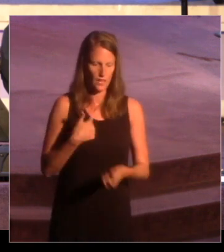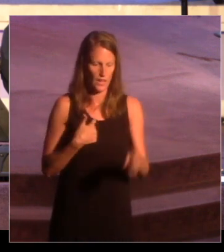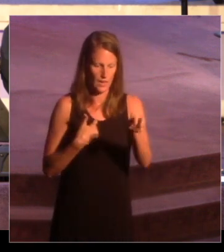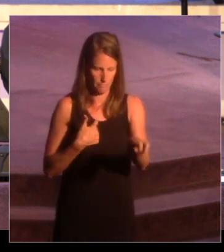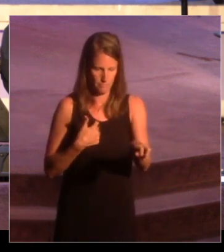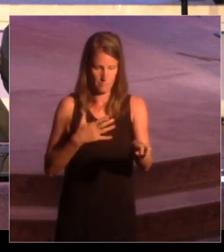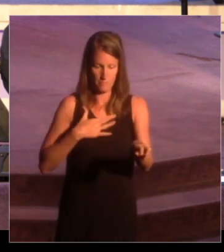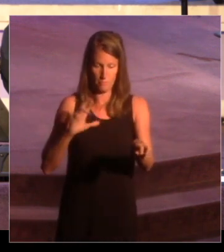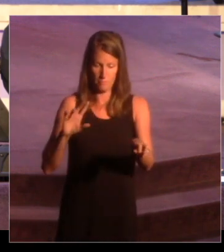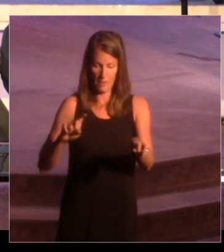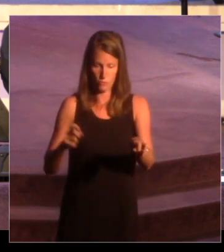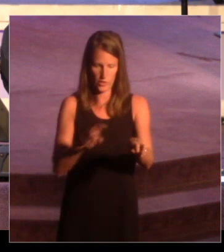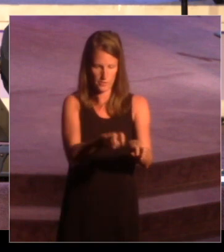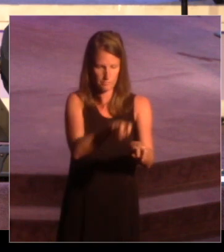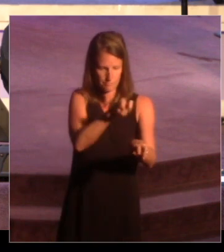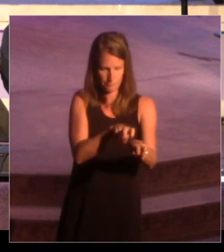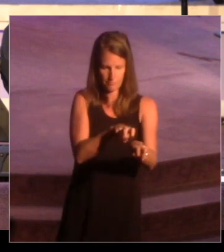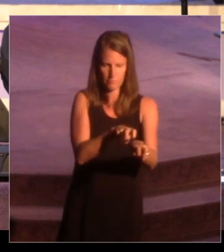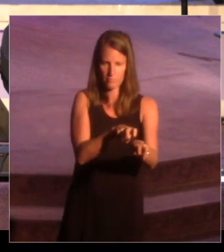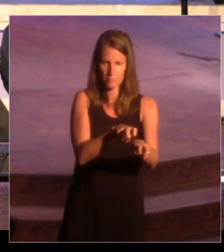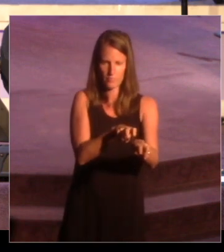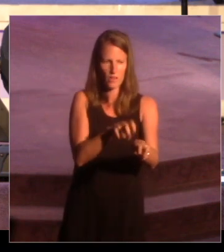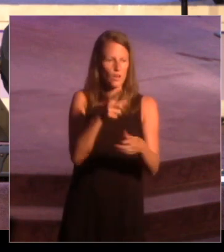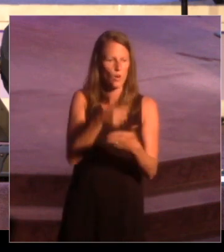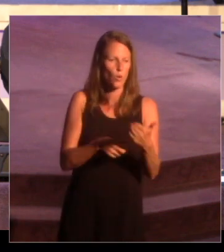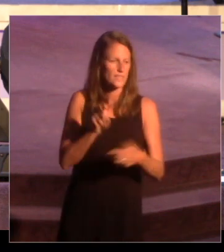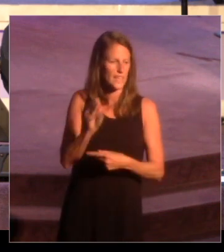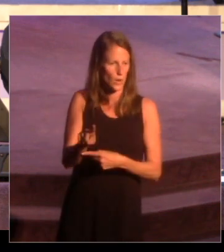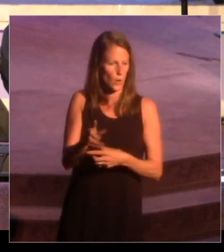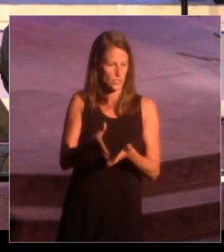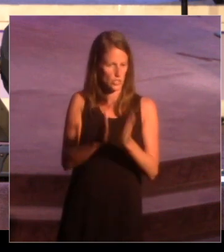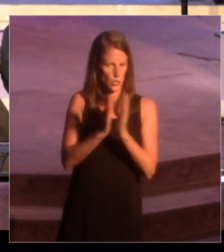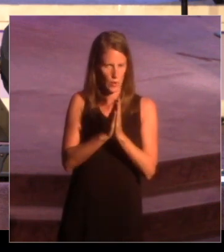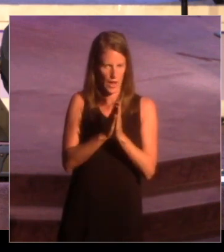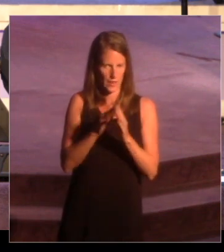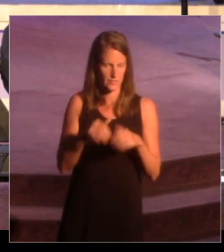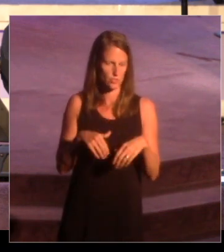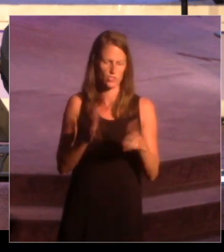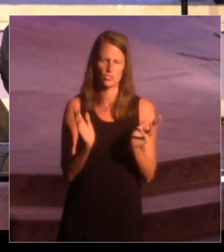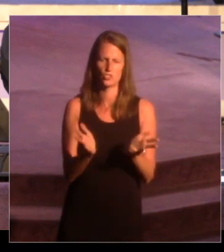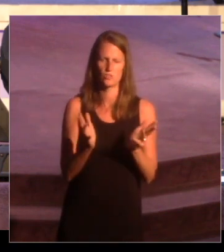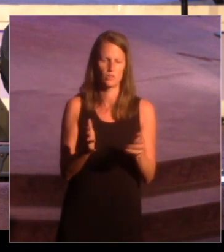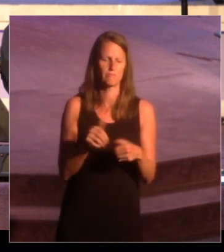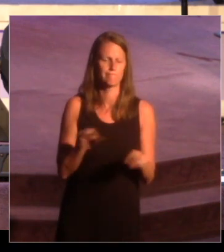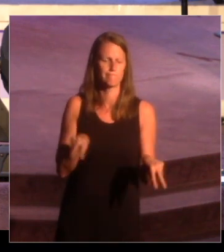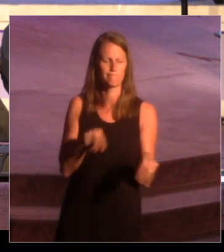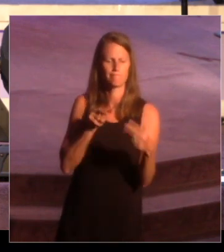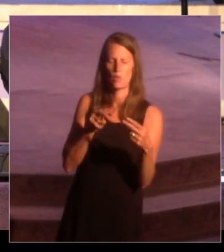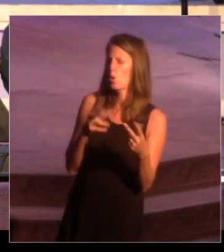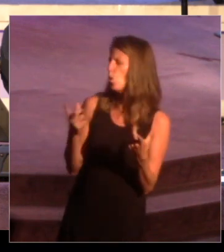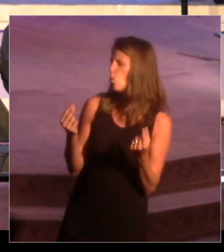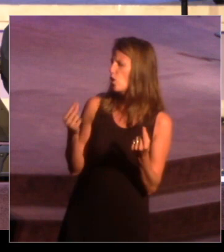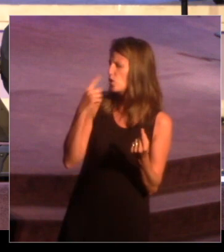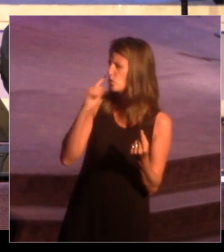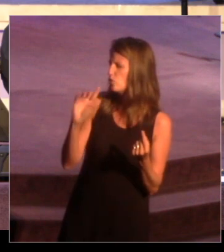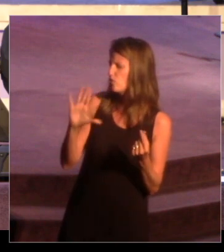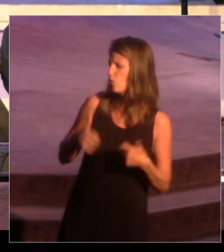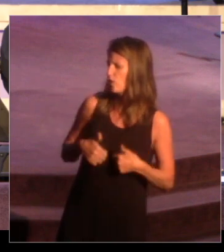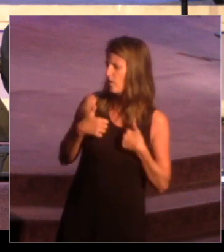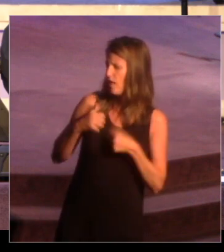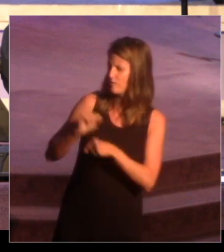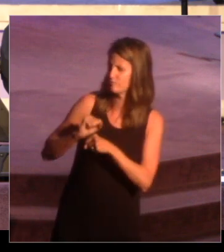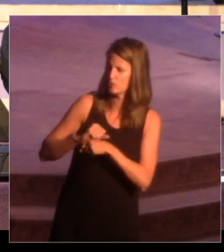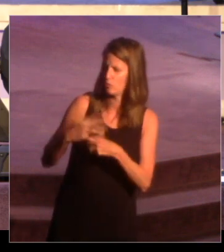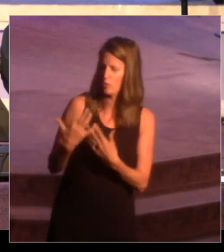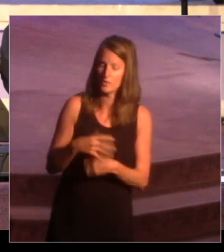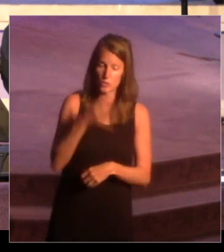front of him. He's behind me. And what's the question you ask everybody when you're just kind of make small talk? So what do you do for a living, right? So the lady next